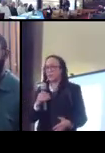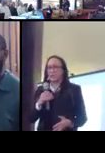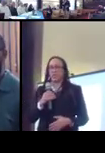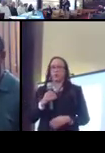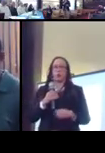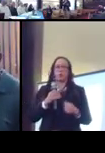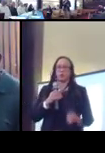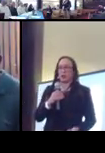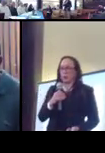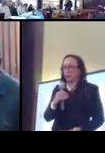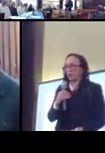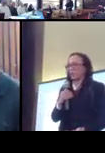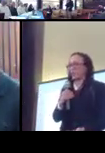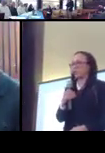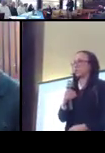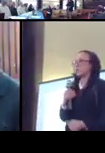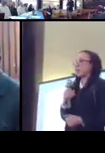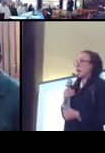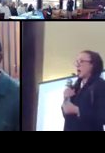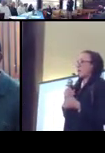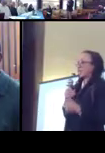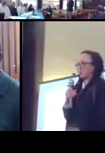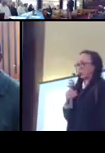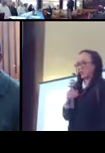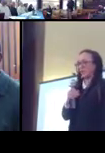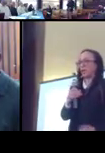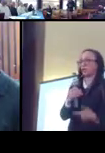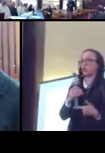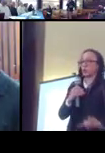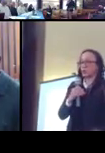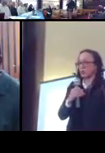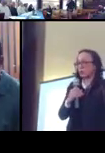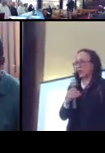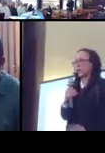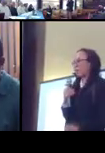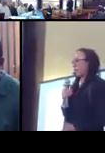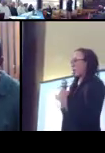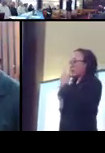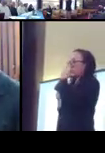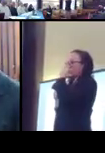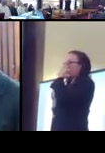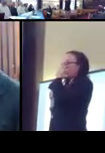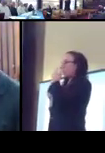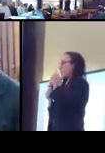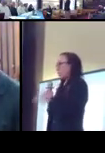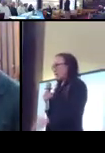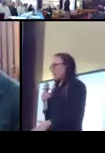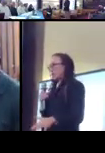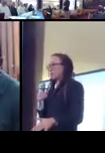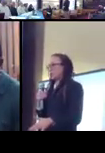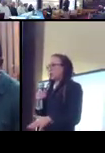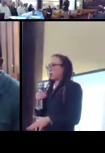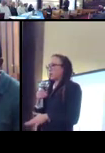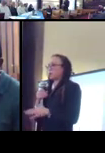really sets the stage for the draft plan recommendation. It can look at how to use this plan, how it can be used, and this is not